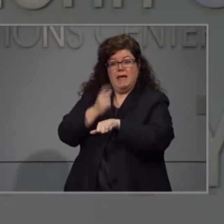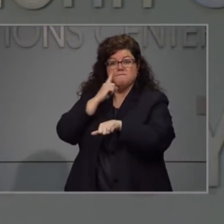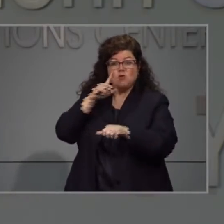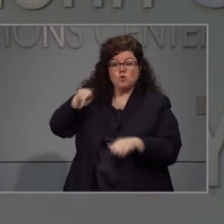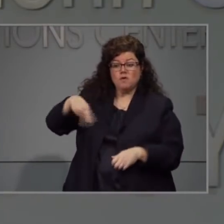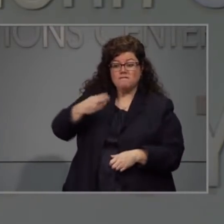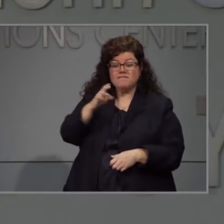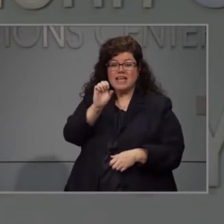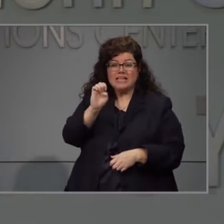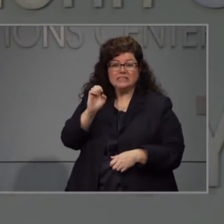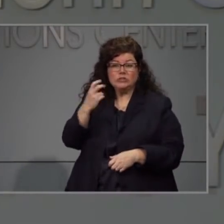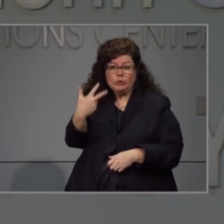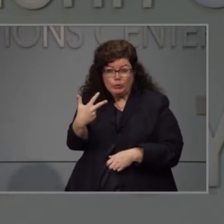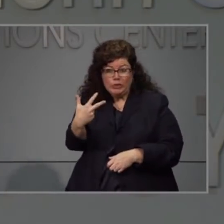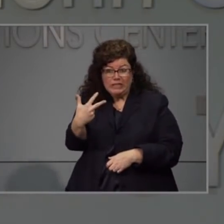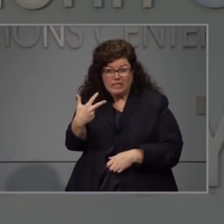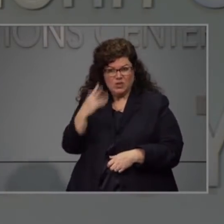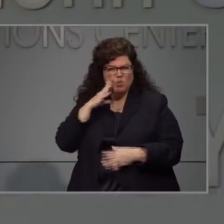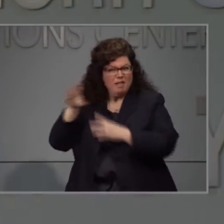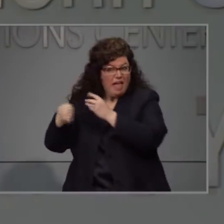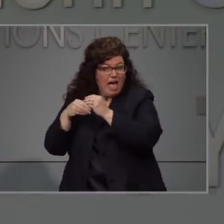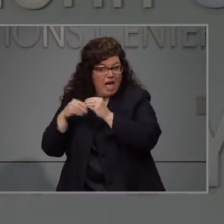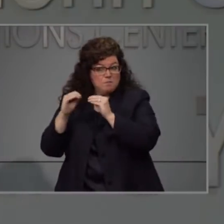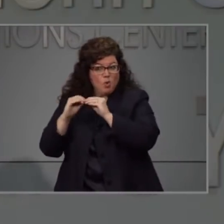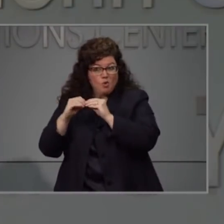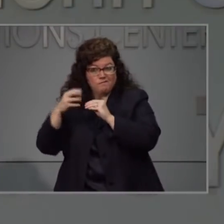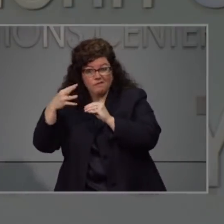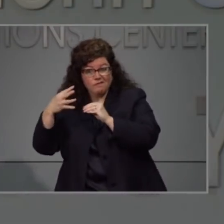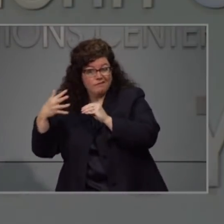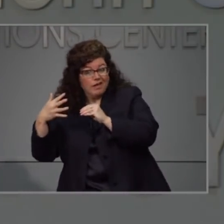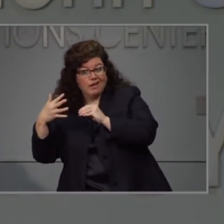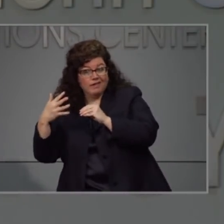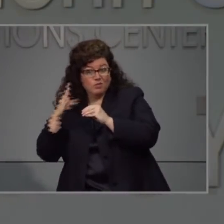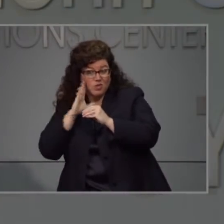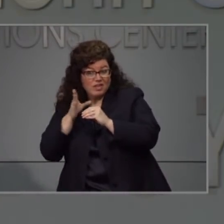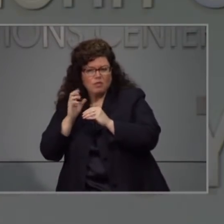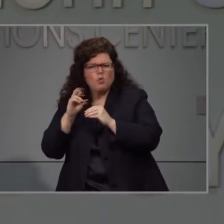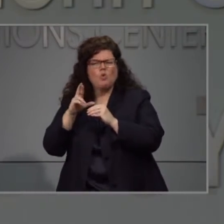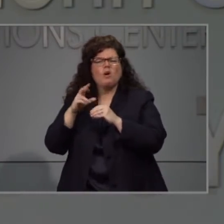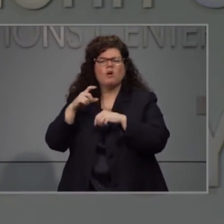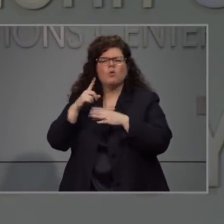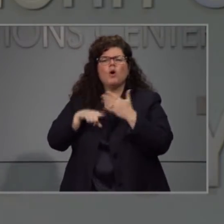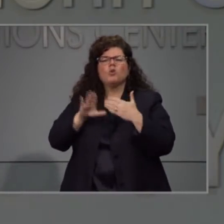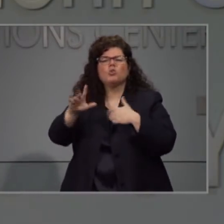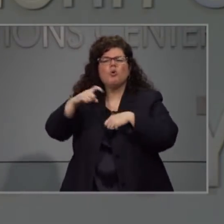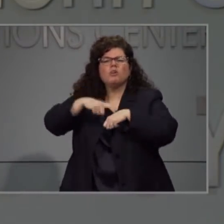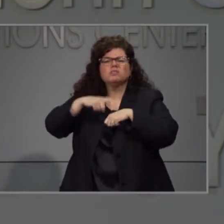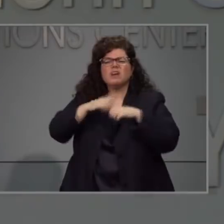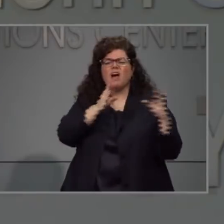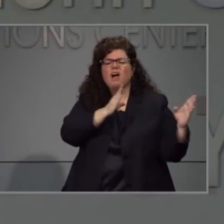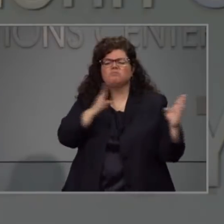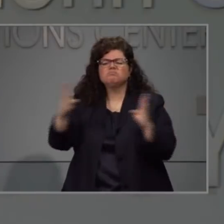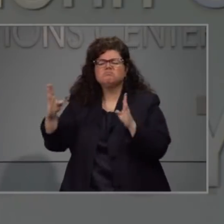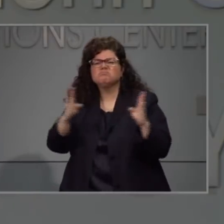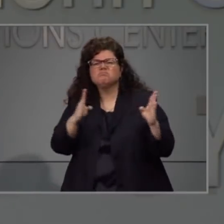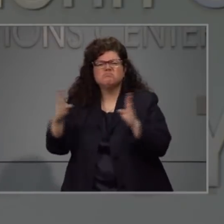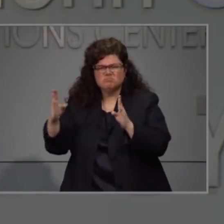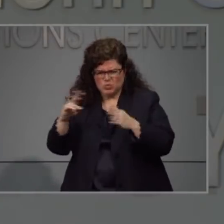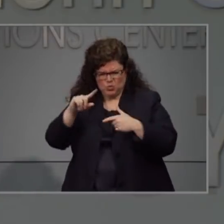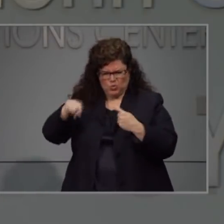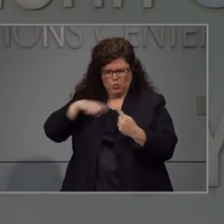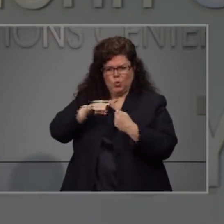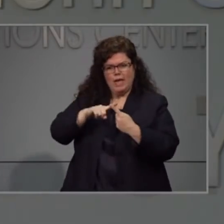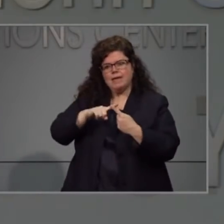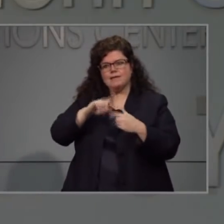phase, if there will be other phases if necessary, and if you have any timeline or expectation on when the whole state could